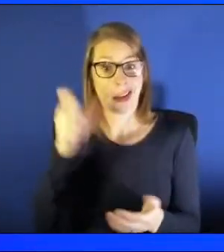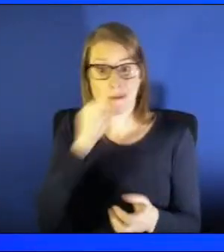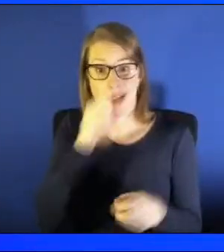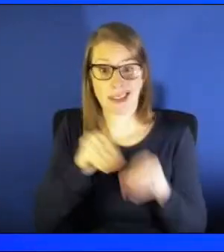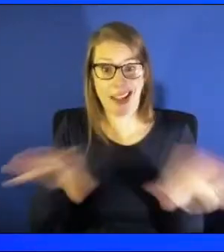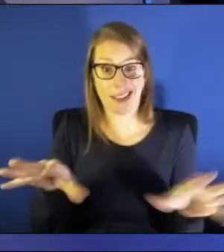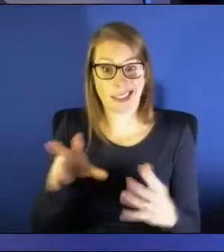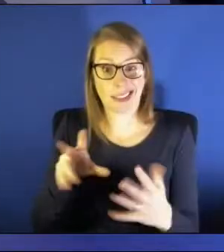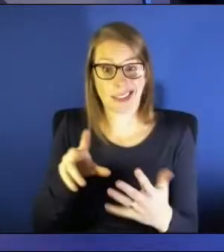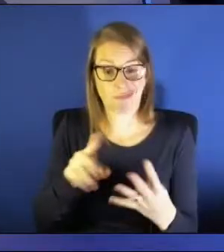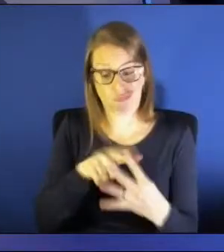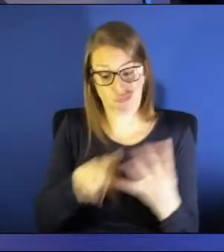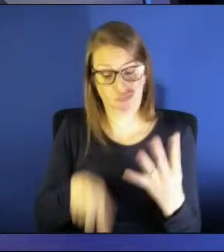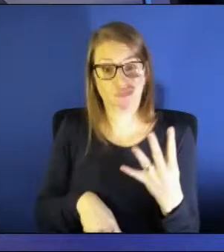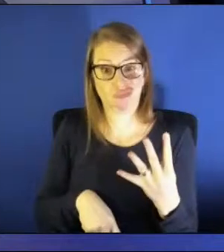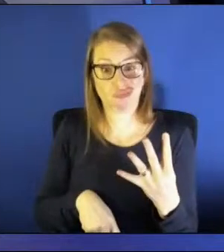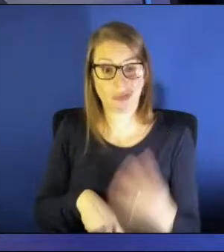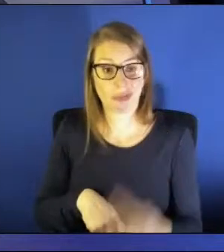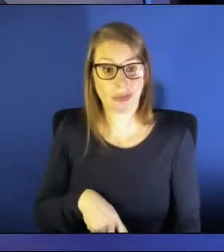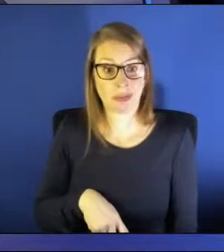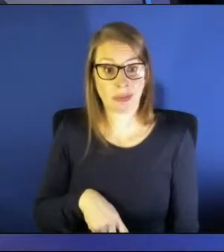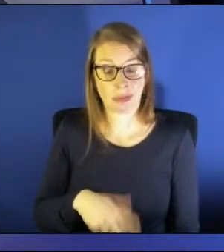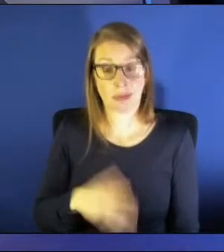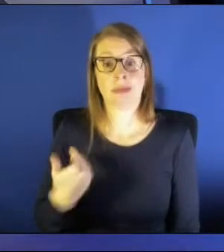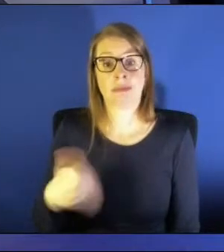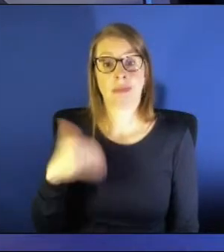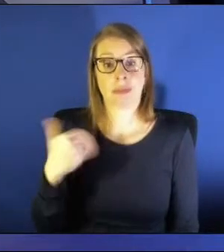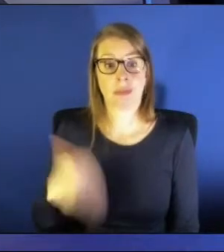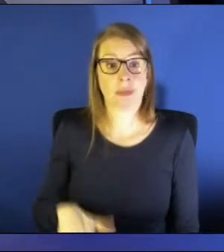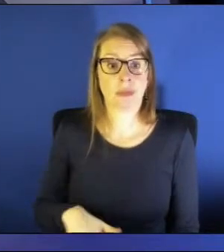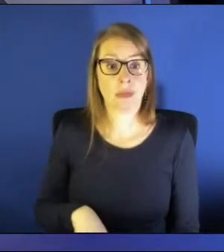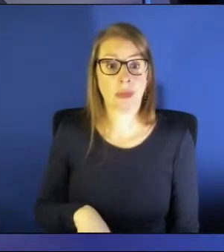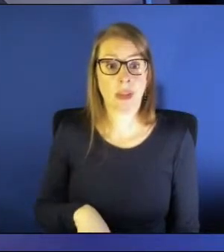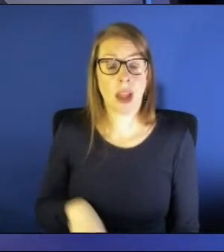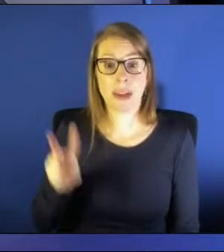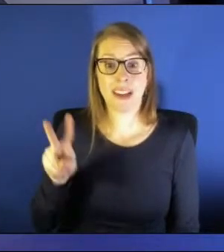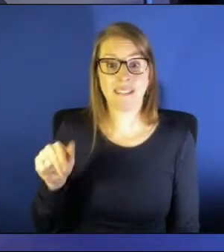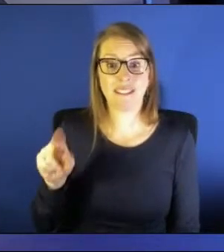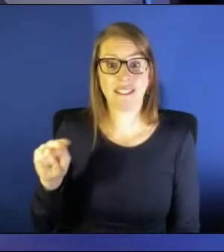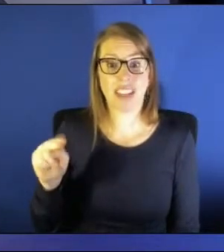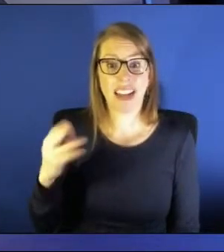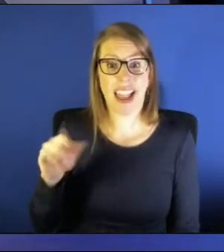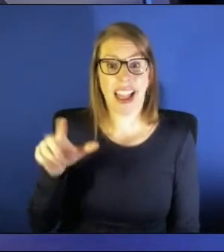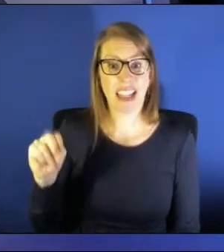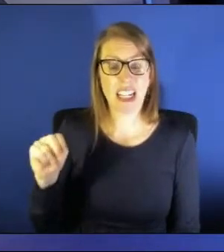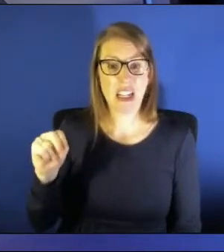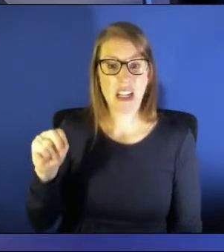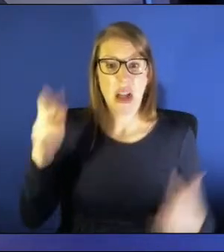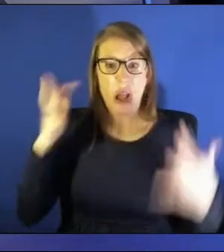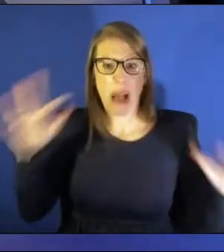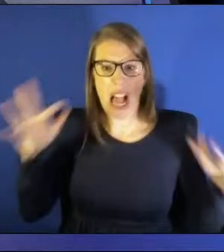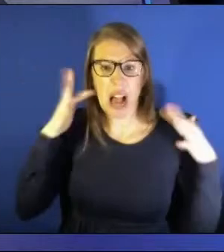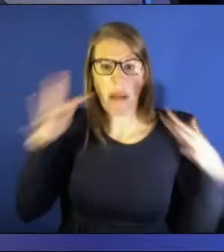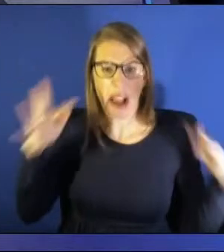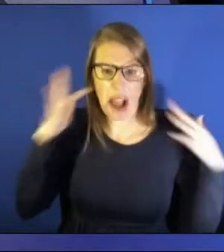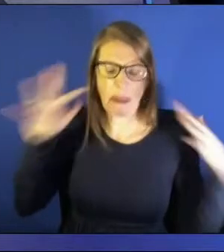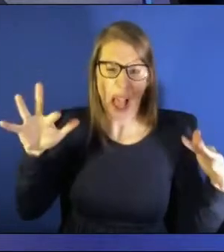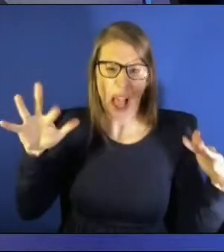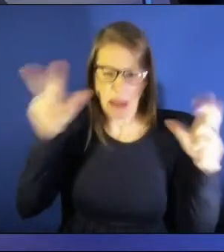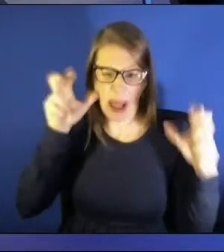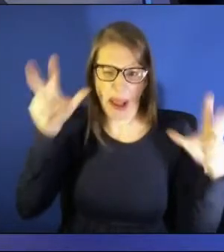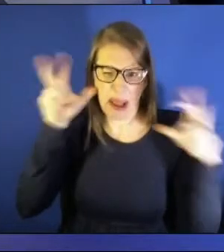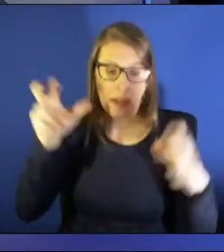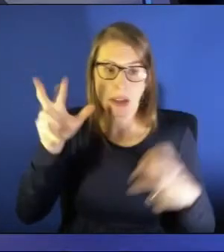favorite. Okay, so you guys are really taking in the moment. I'd be like blasting Van Halen in my head and I do that, ruining the whole moment. Yeah, I want you to know